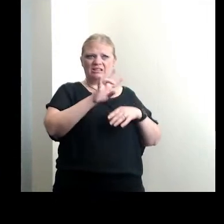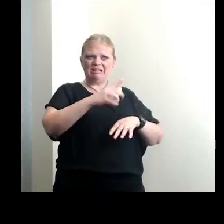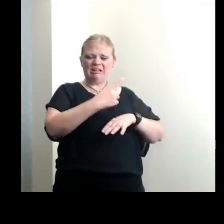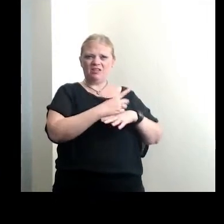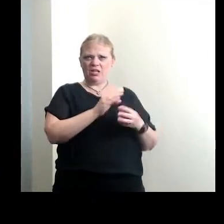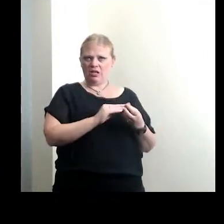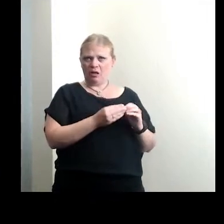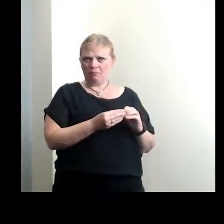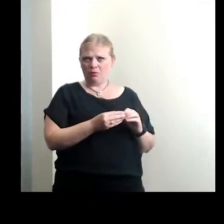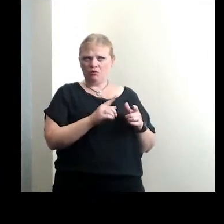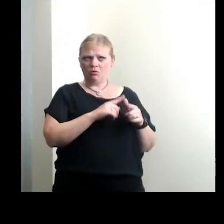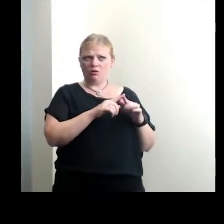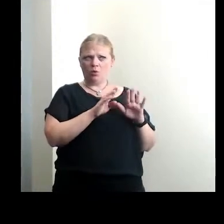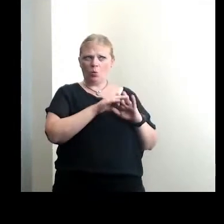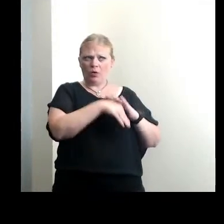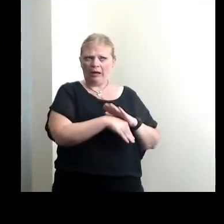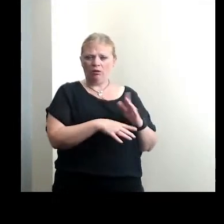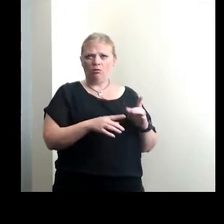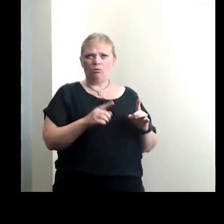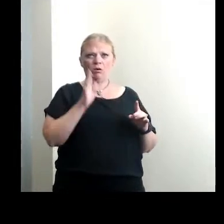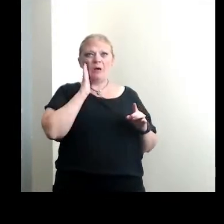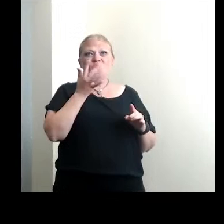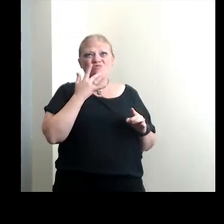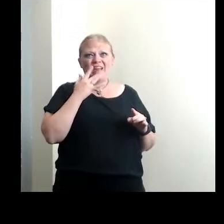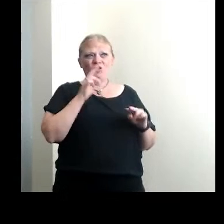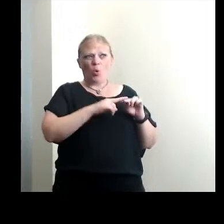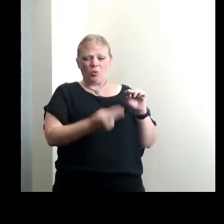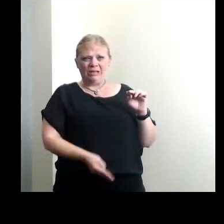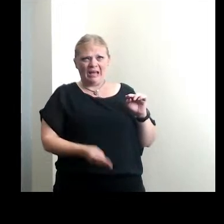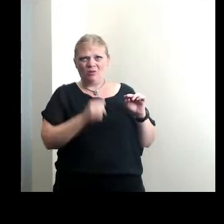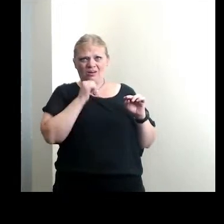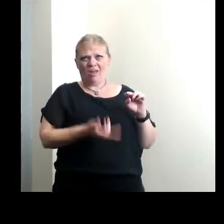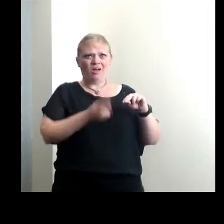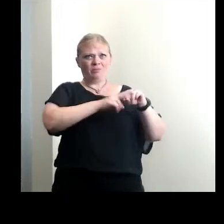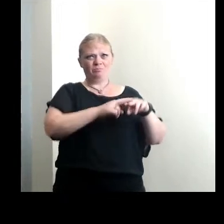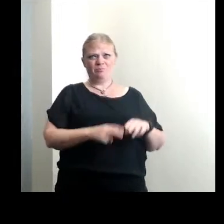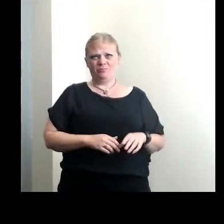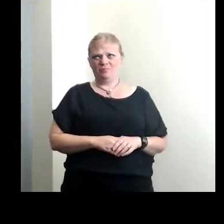numbers and hopefully go down. I'd much rather see us go down than continue to go up.